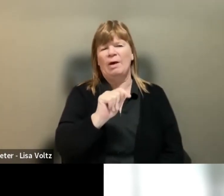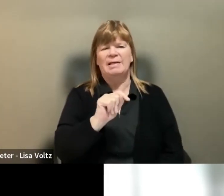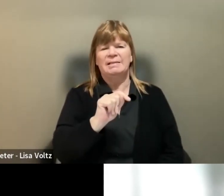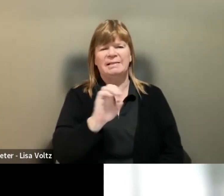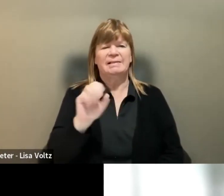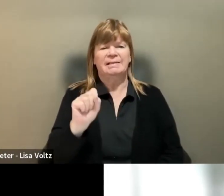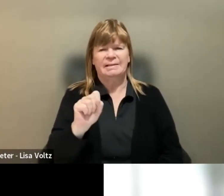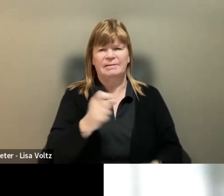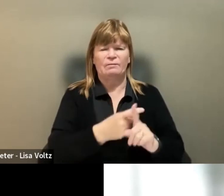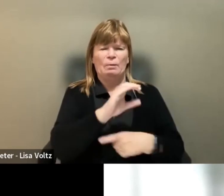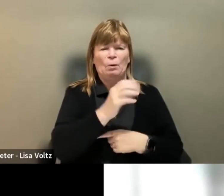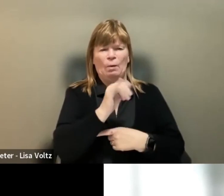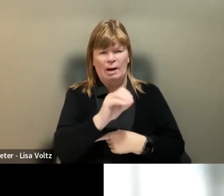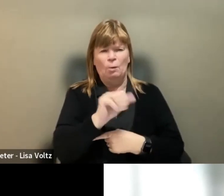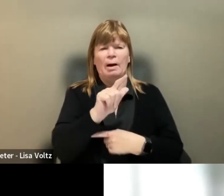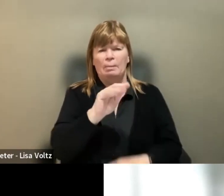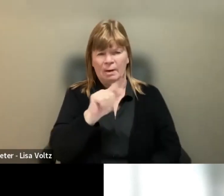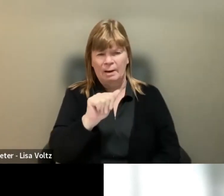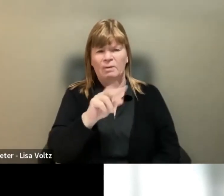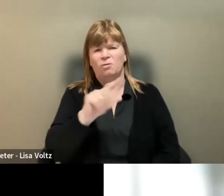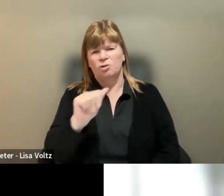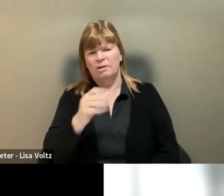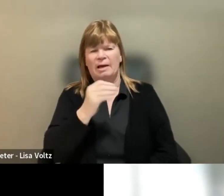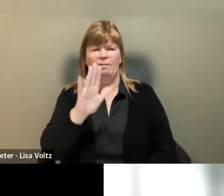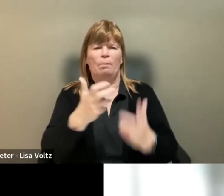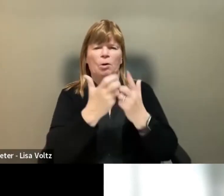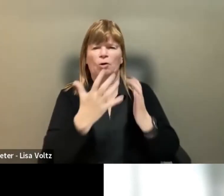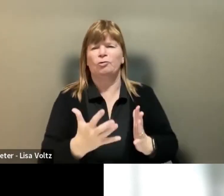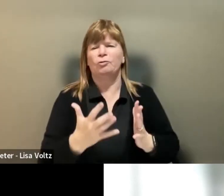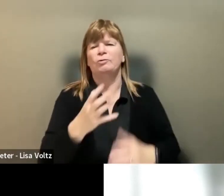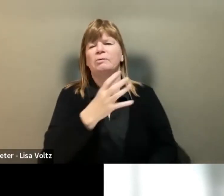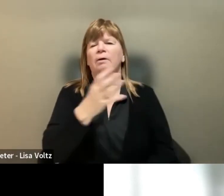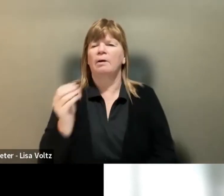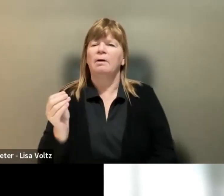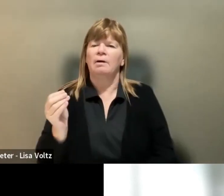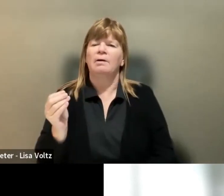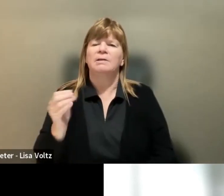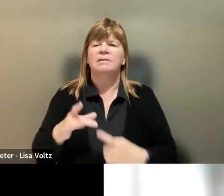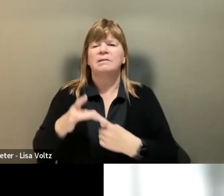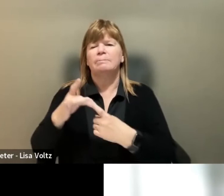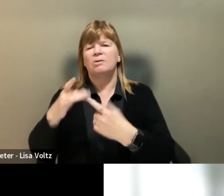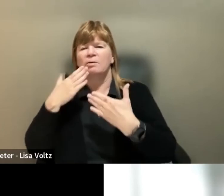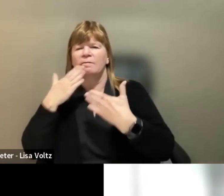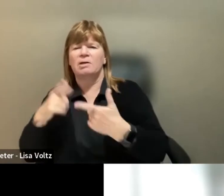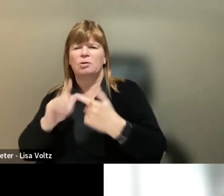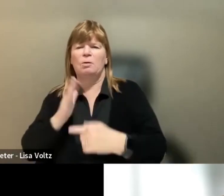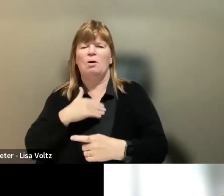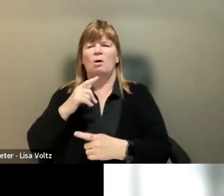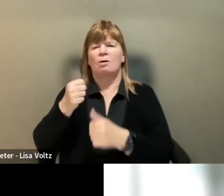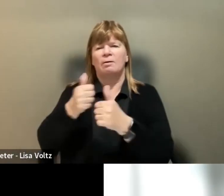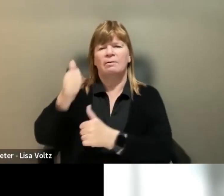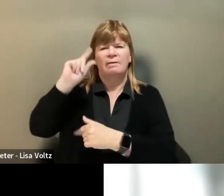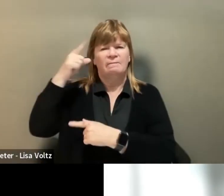grantees from Ohio, Alabama, Virginia, and their partners. And special thanks to our federal partners from